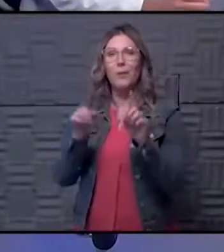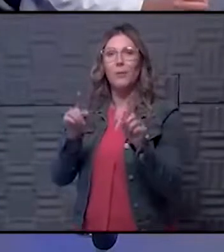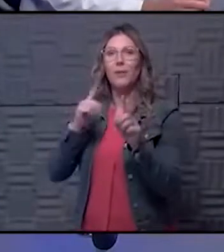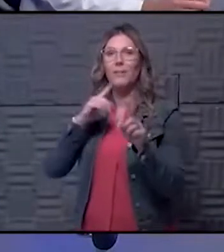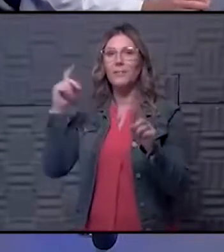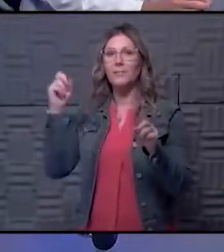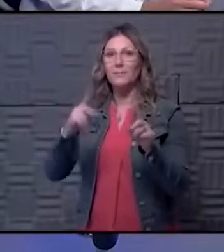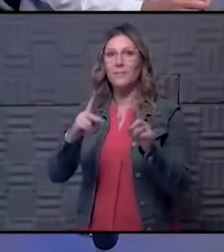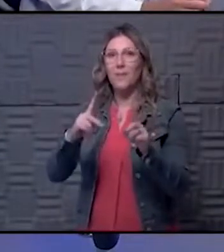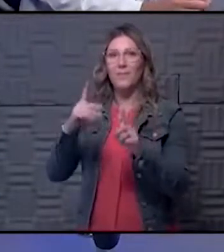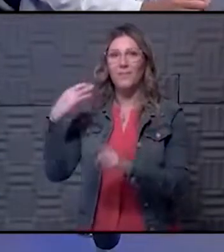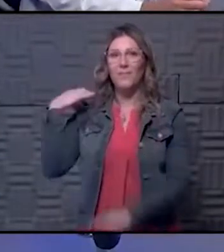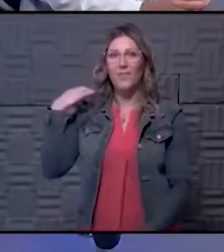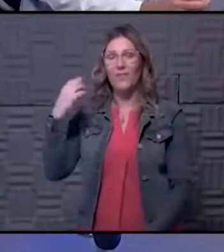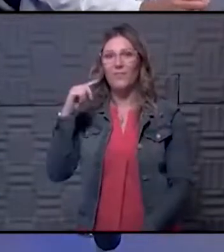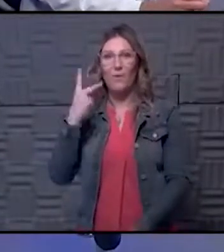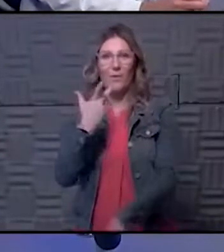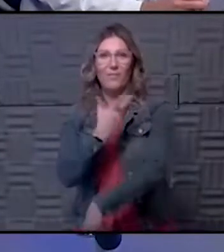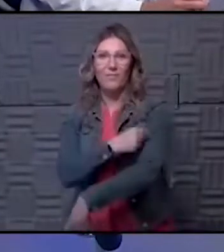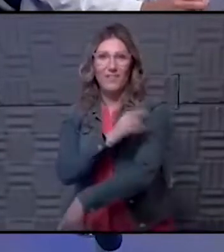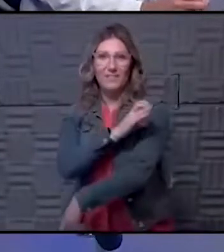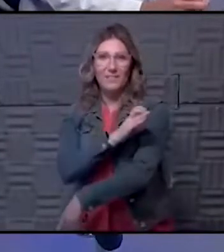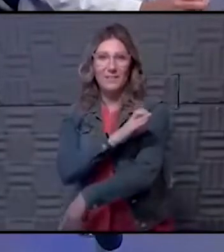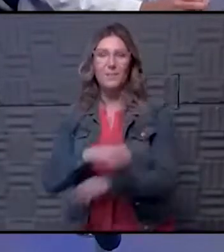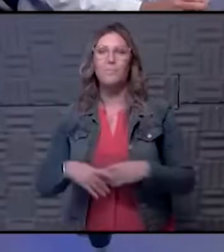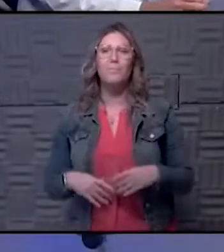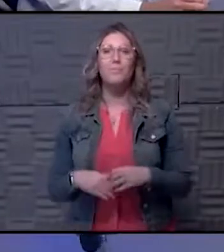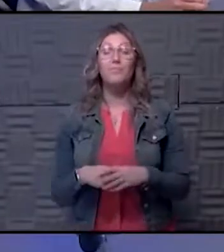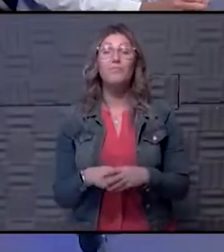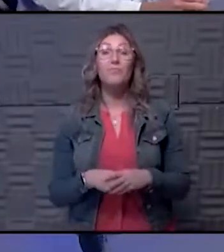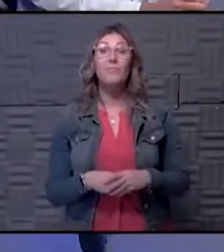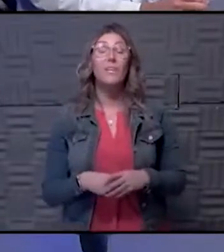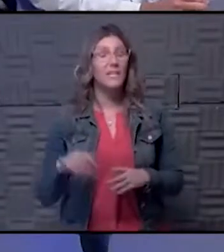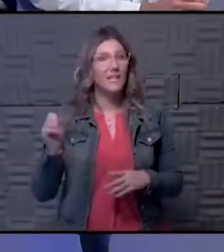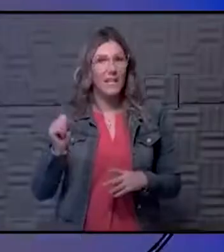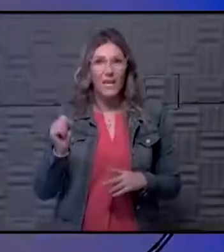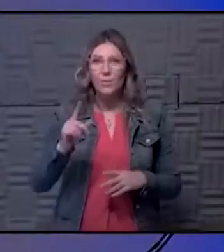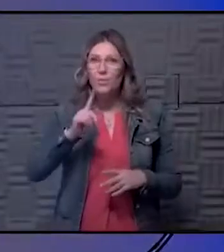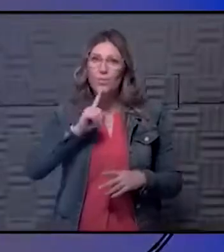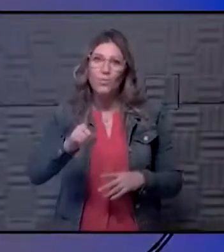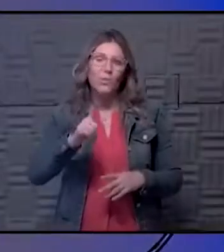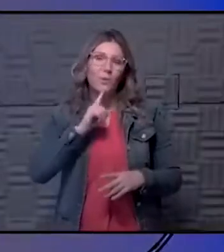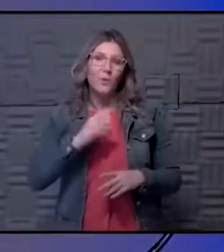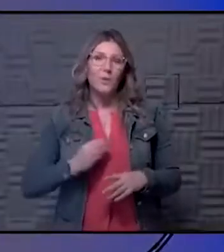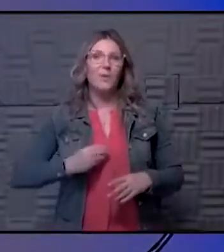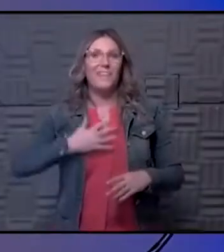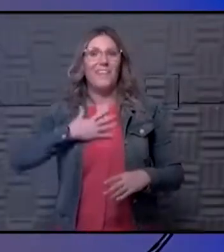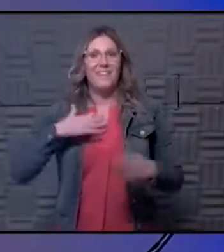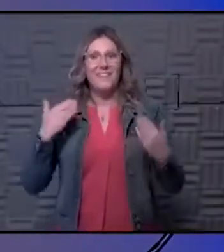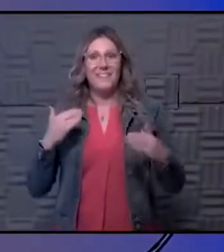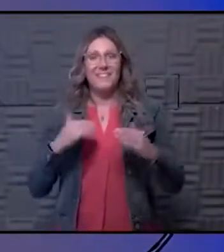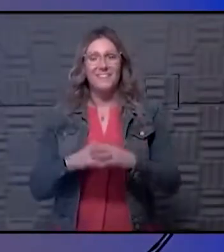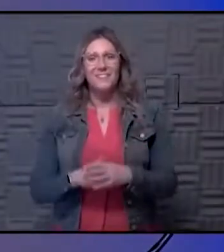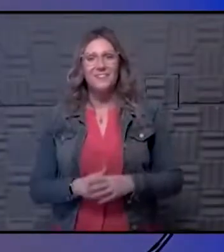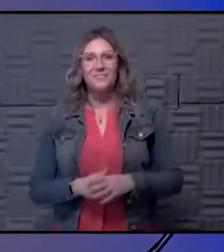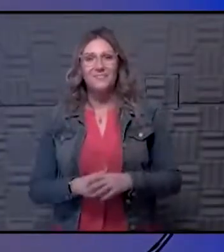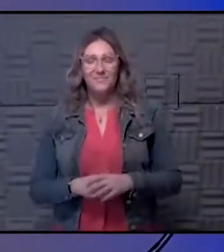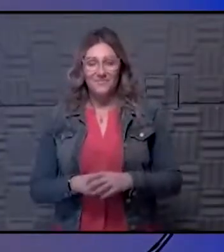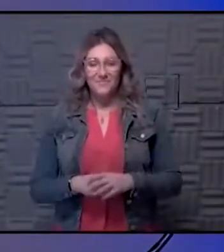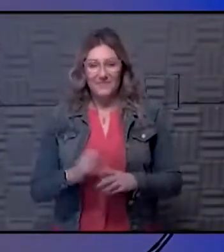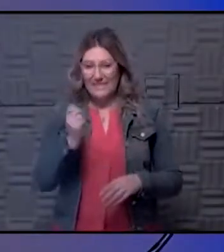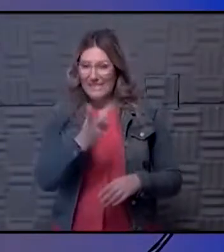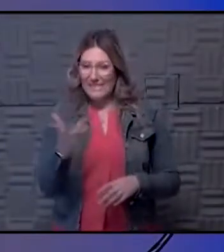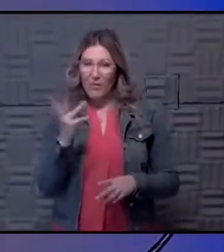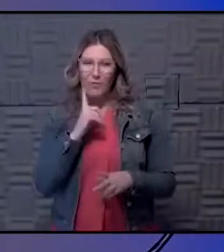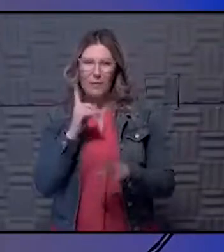come back to volunteer for those vaccine clinics. It's been feels really, her duty, yeah. Yeah, it's been really rewarding. And we've had several of our, I guess I